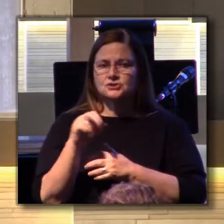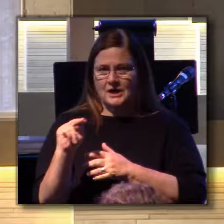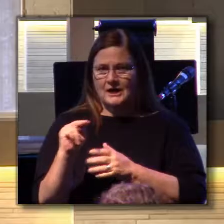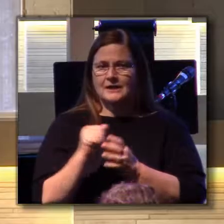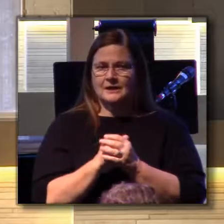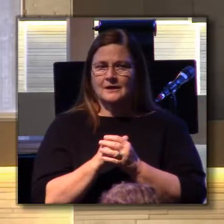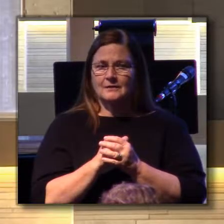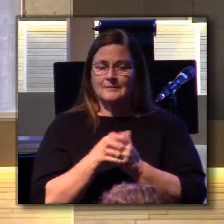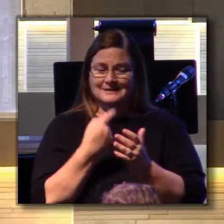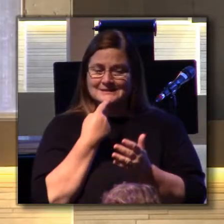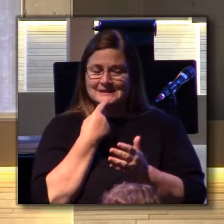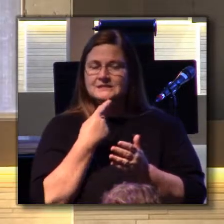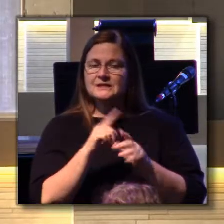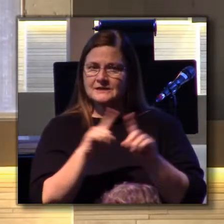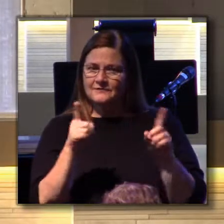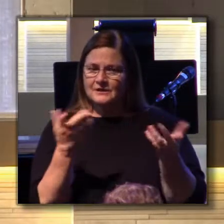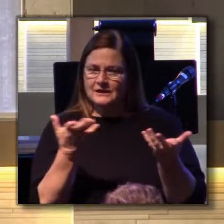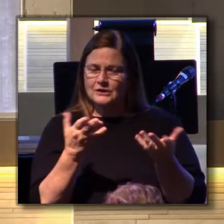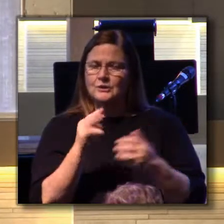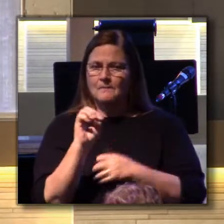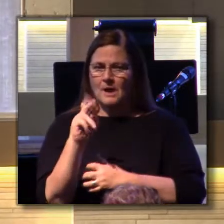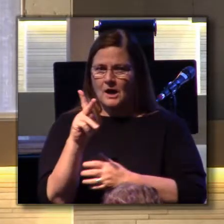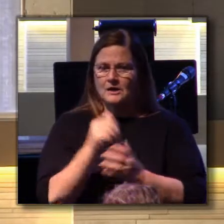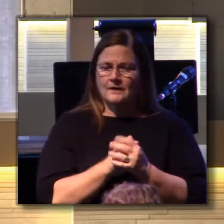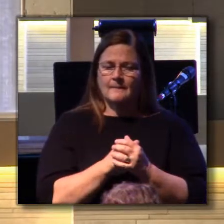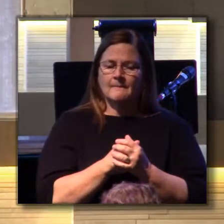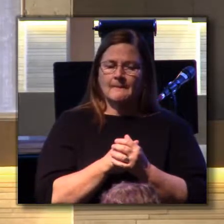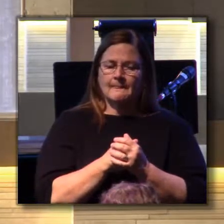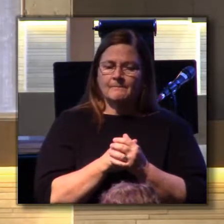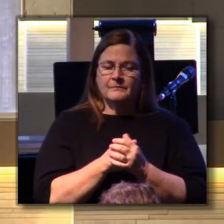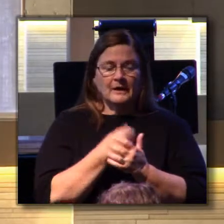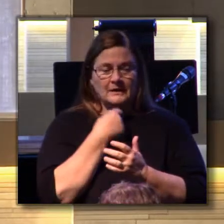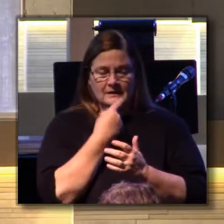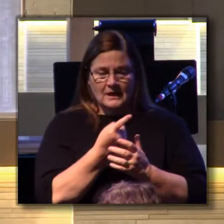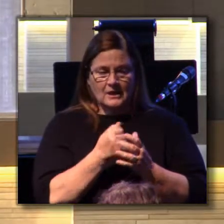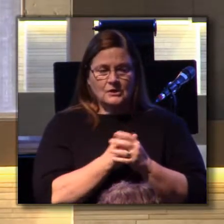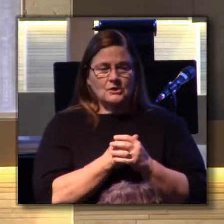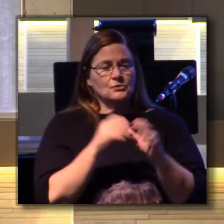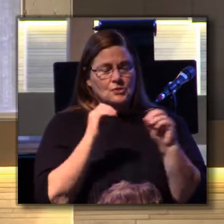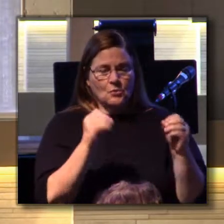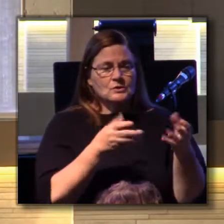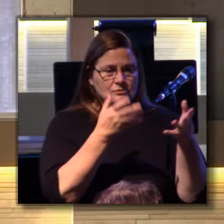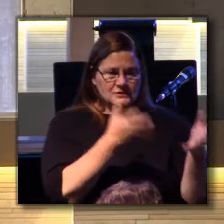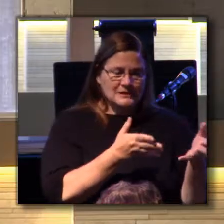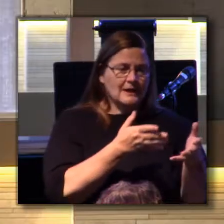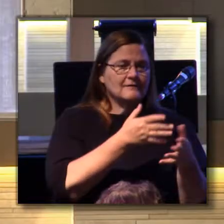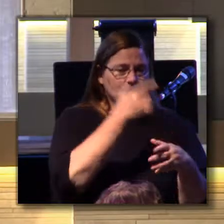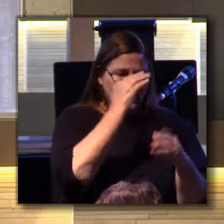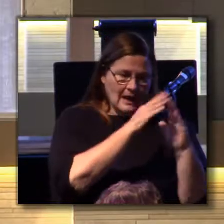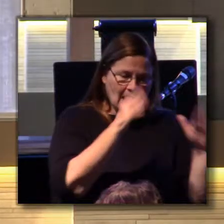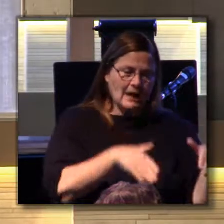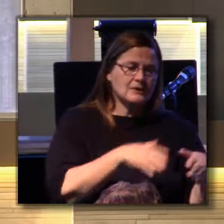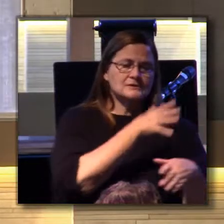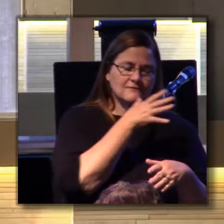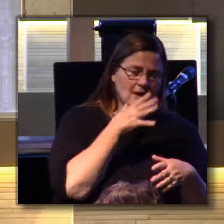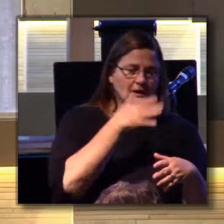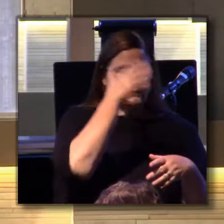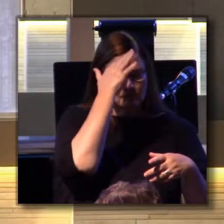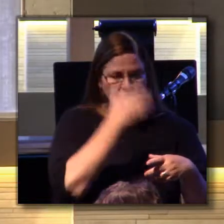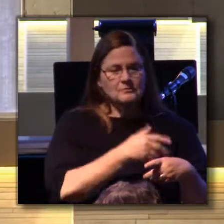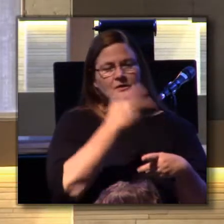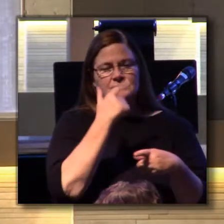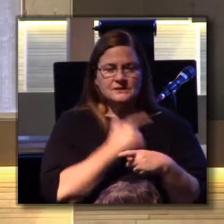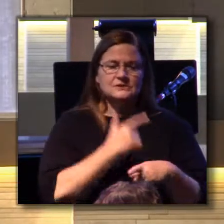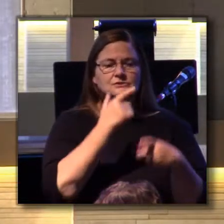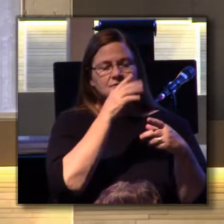in Mark. I say truly to you, there is no one who has left house or brothers, father, sister, mother, father, children or farm for my sake and for the gospel's sake, but